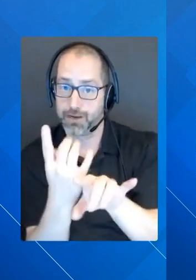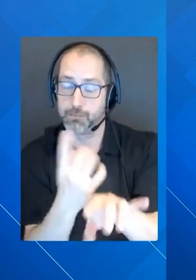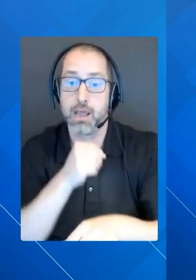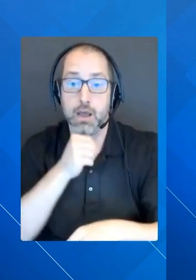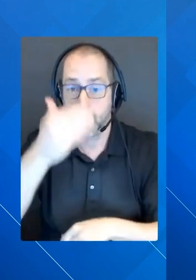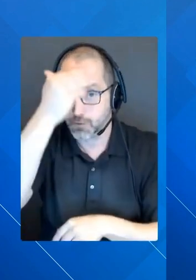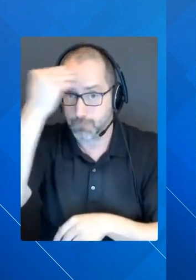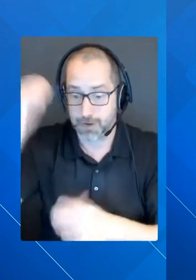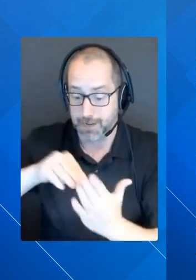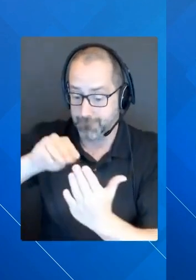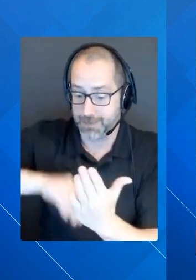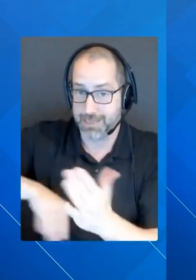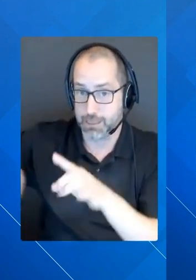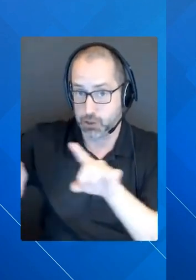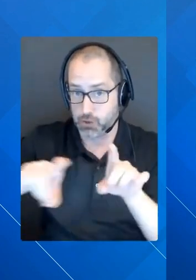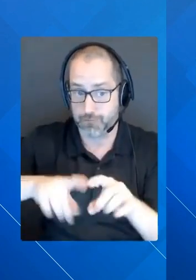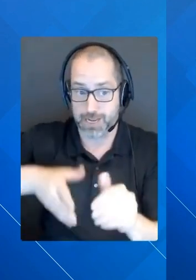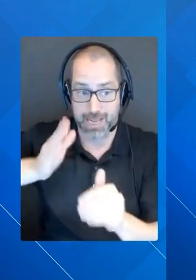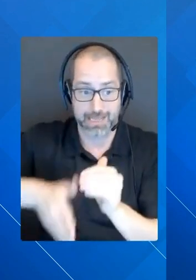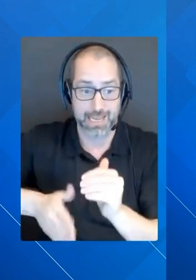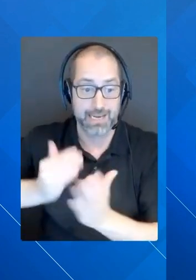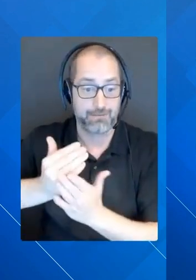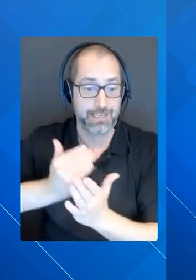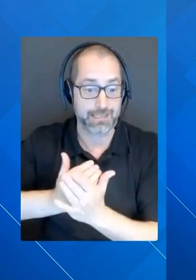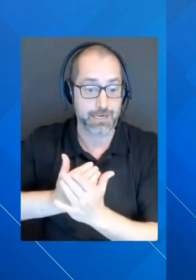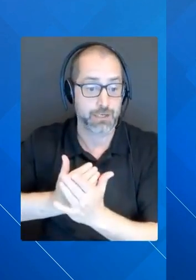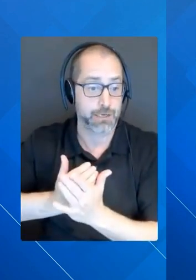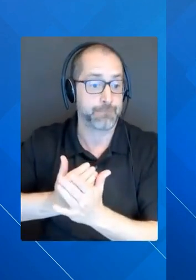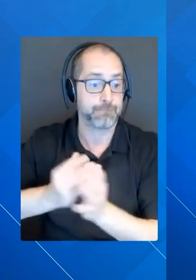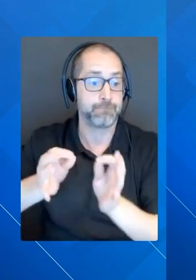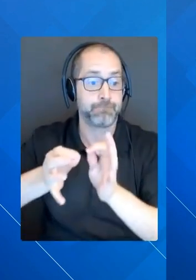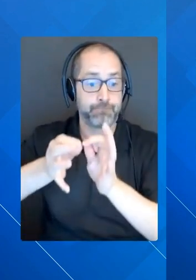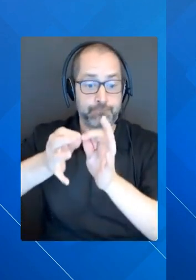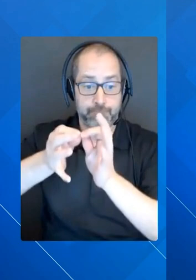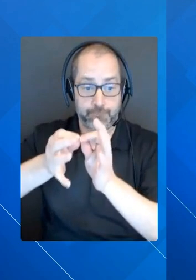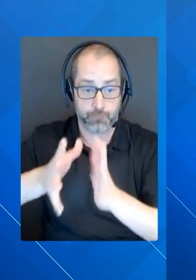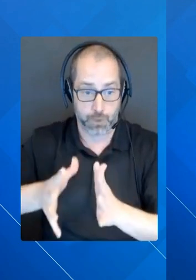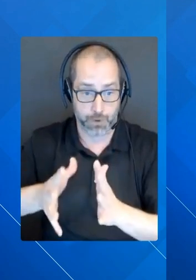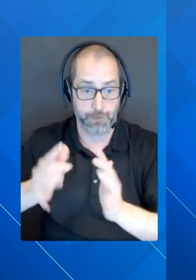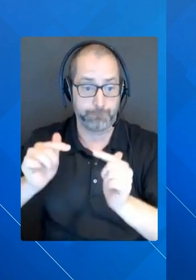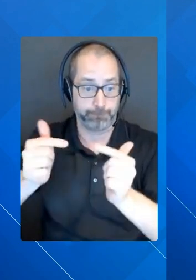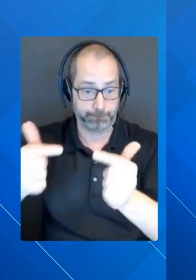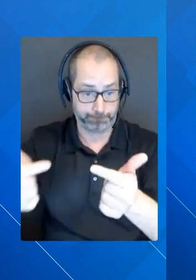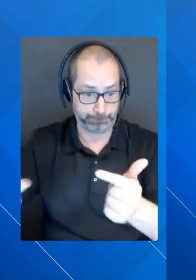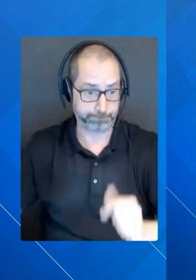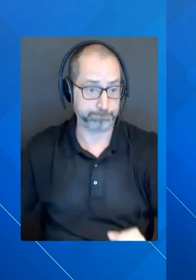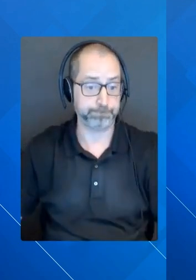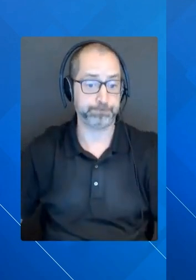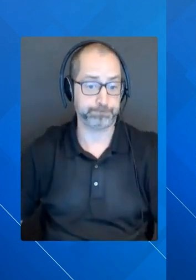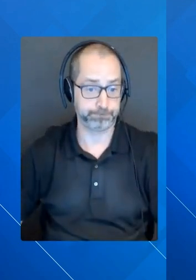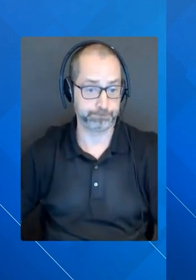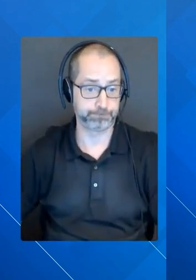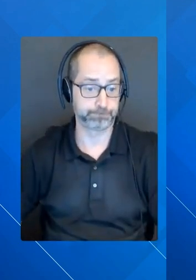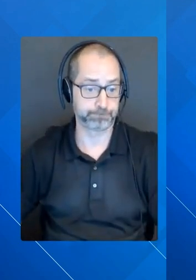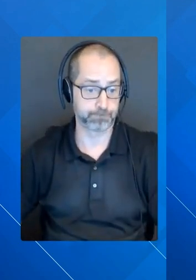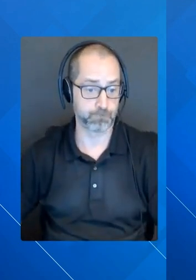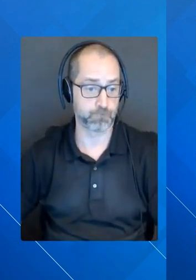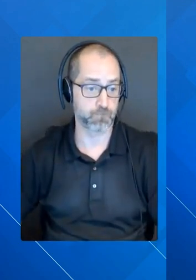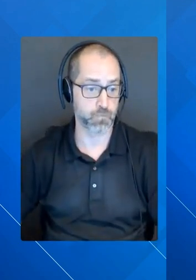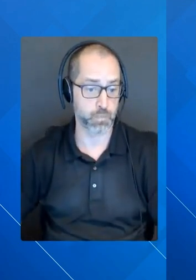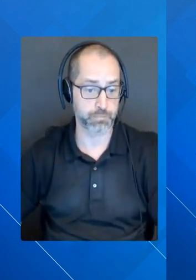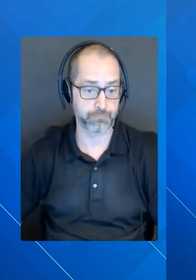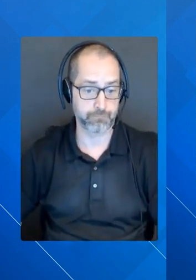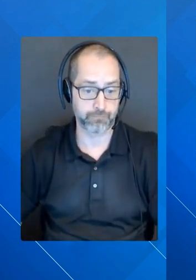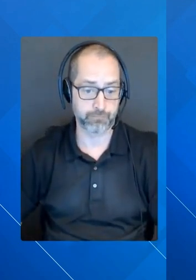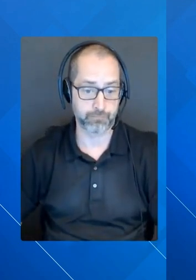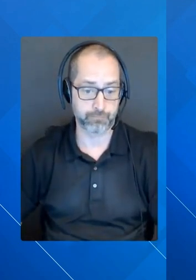end of the session. In addition, we're working on knowledge-based articles covering today's topics in more detail, because we know that that was a lot